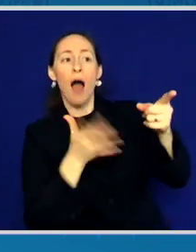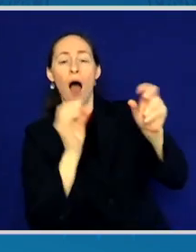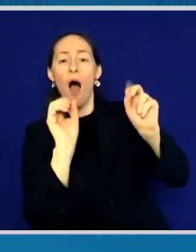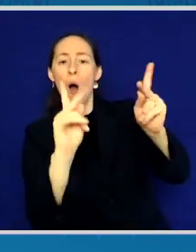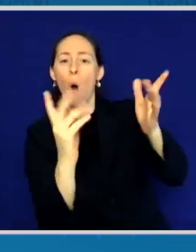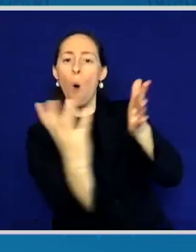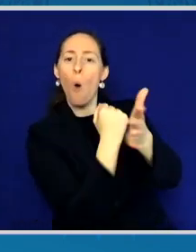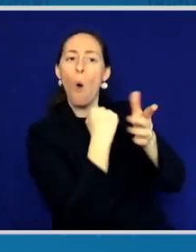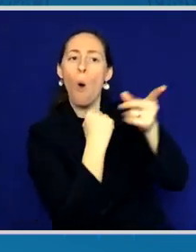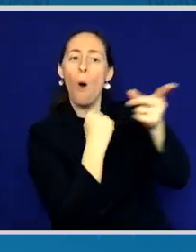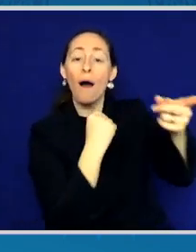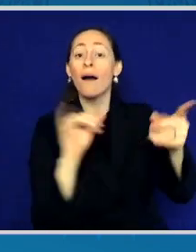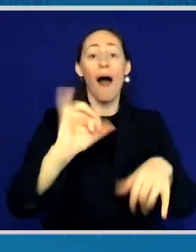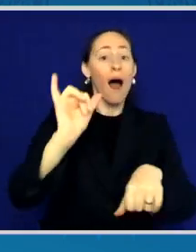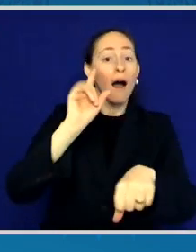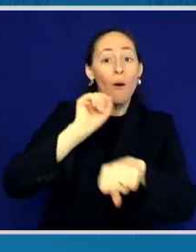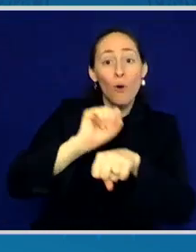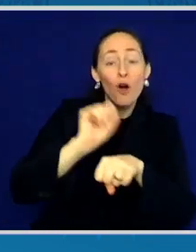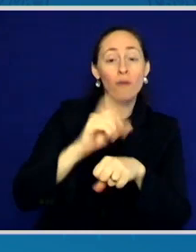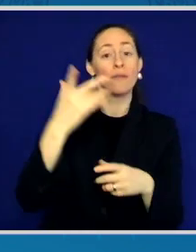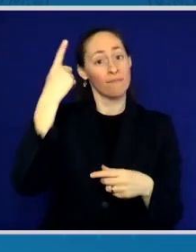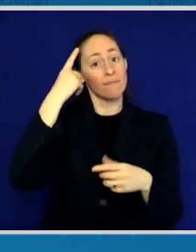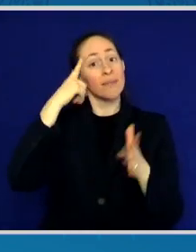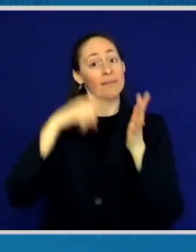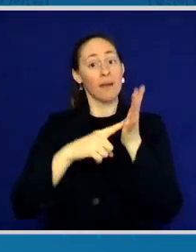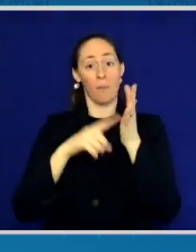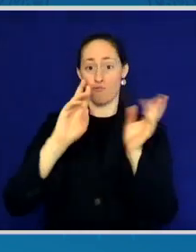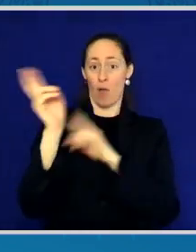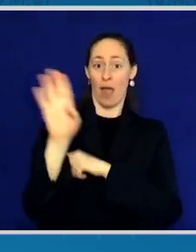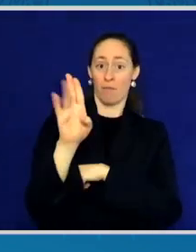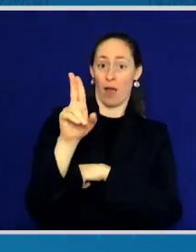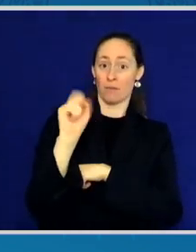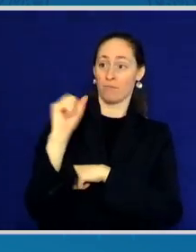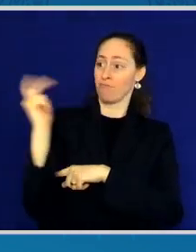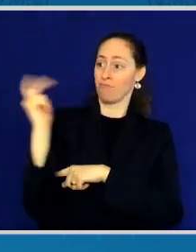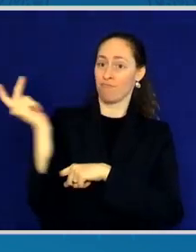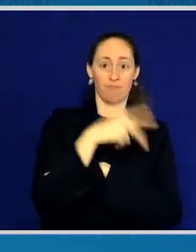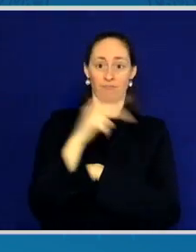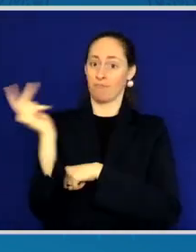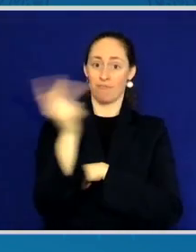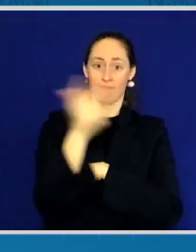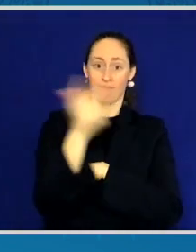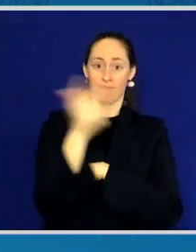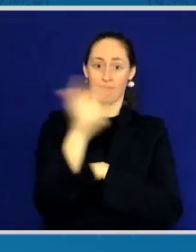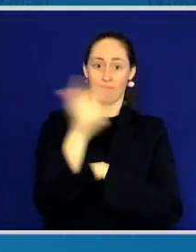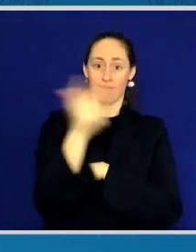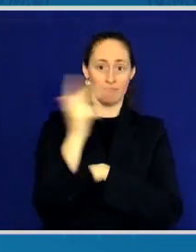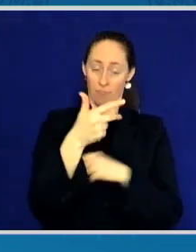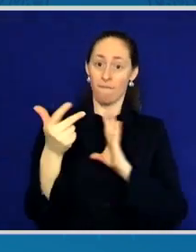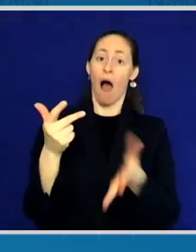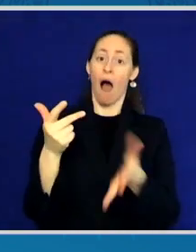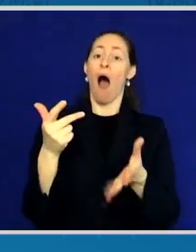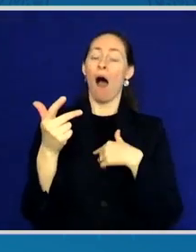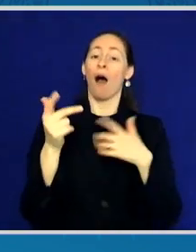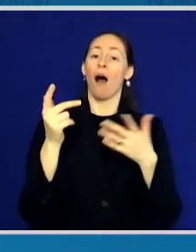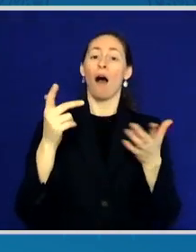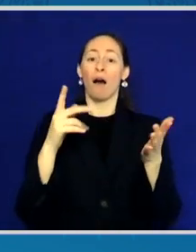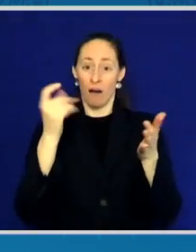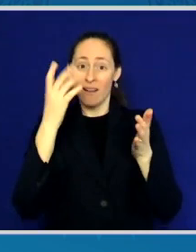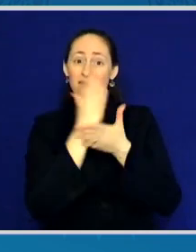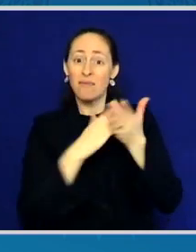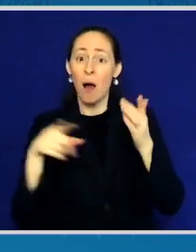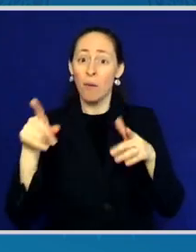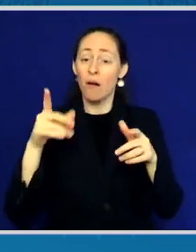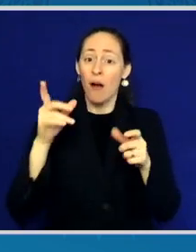Literally, if there is a bus line that is within, and a bus stop that is within walking distance and not half a mile